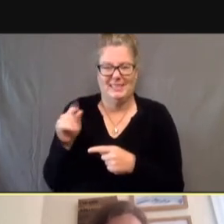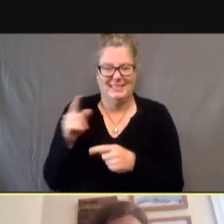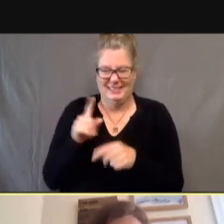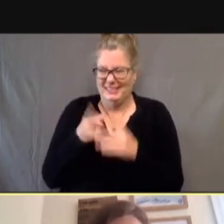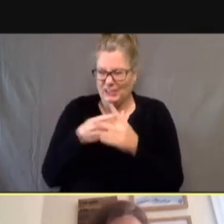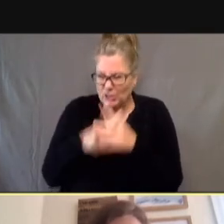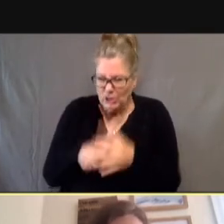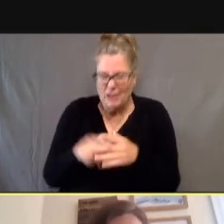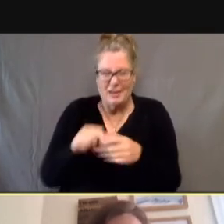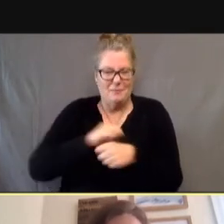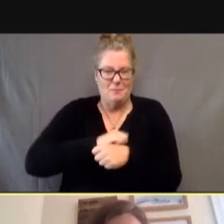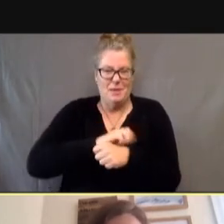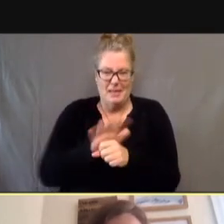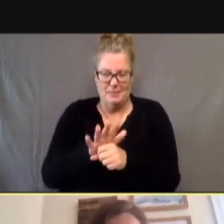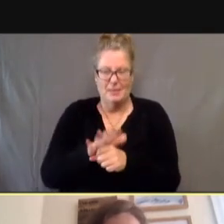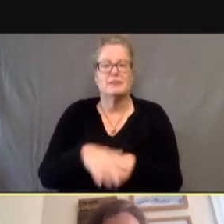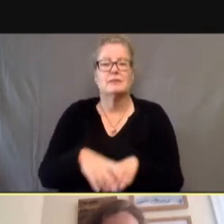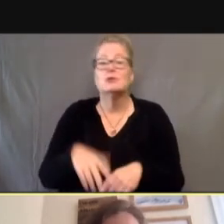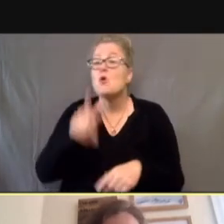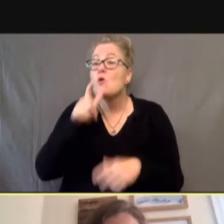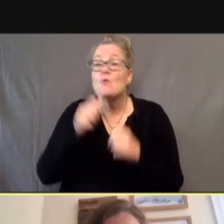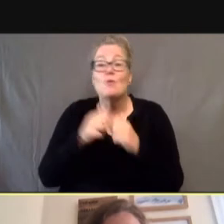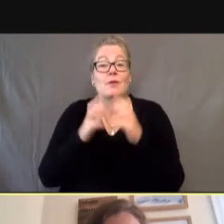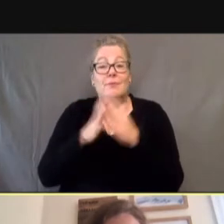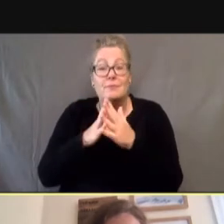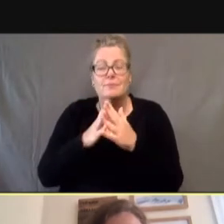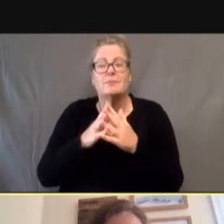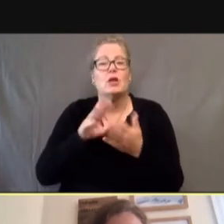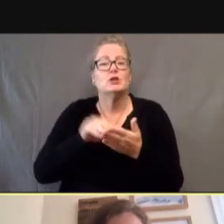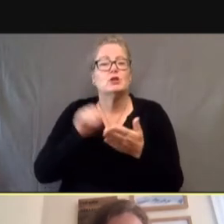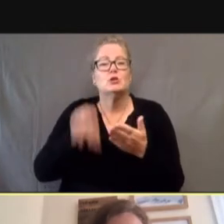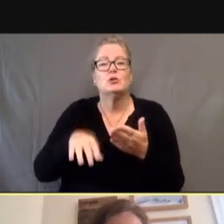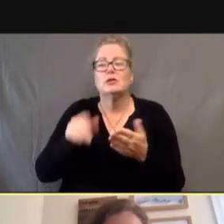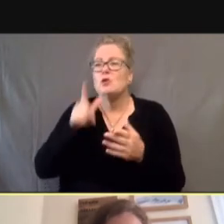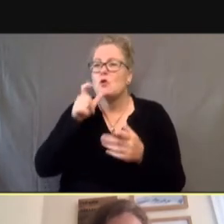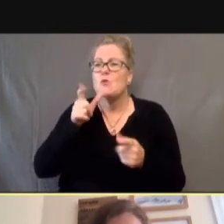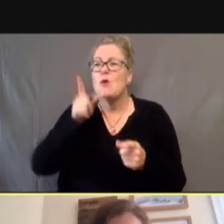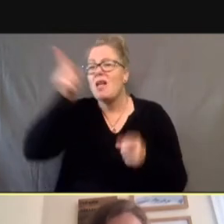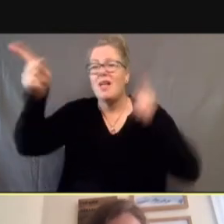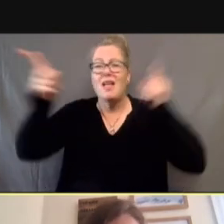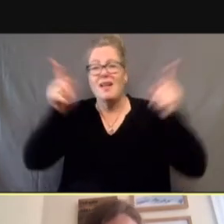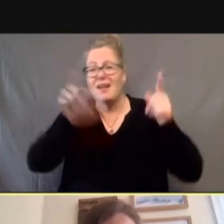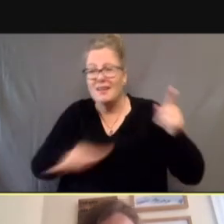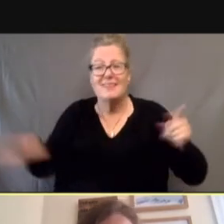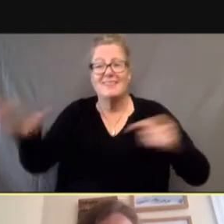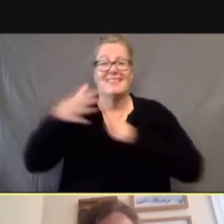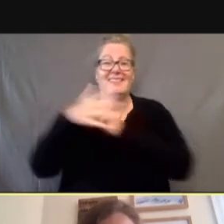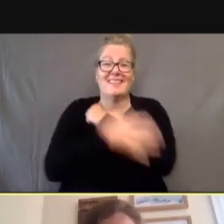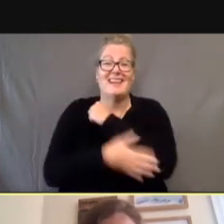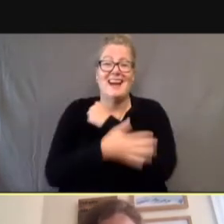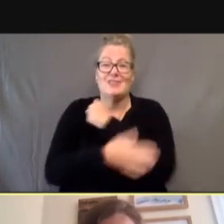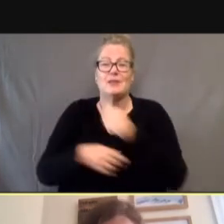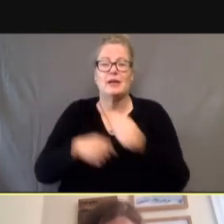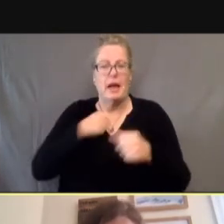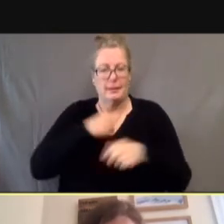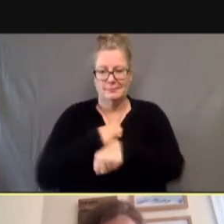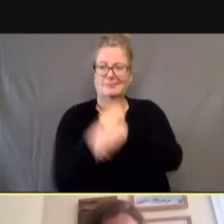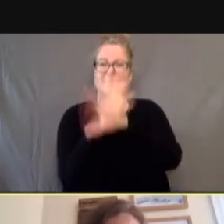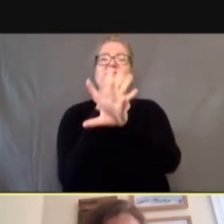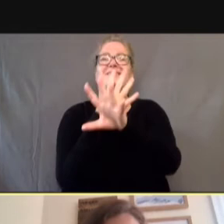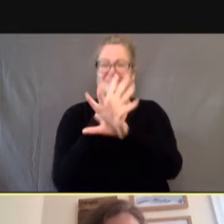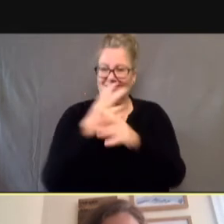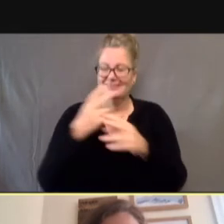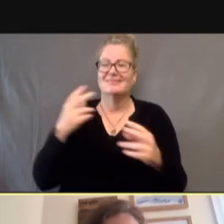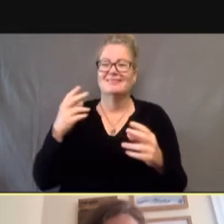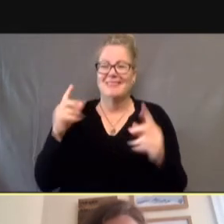pandemic, brought by a bunch of students who were scattered across the country and tuning in virtually to our meetings. And we came together